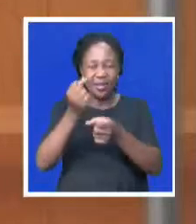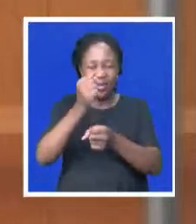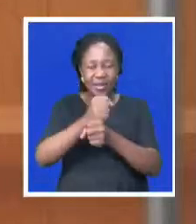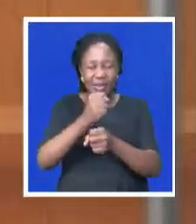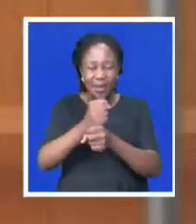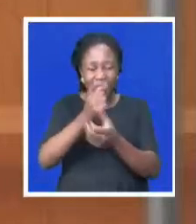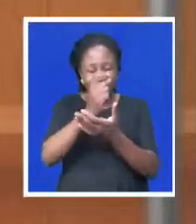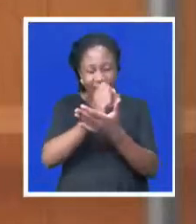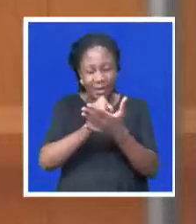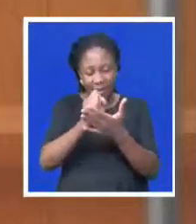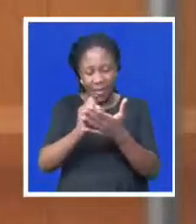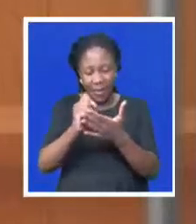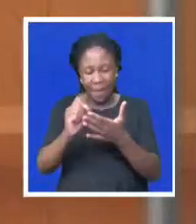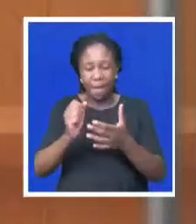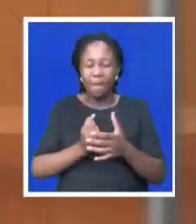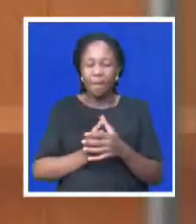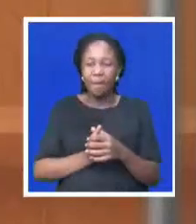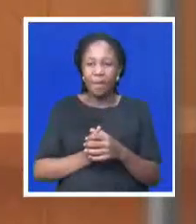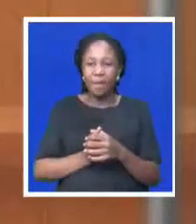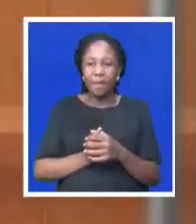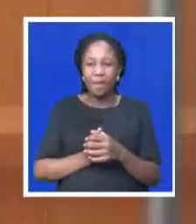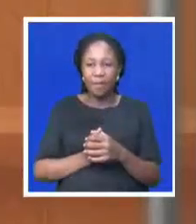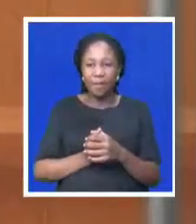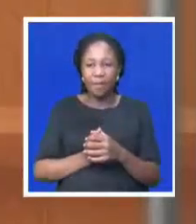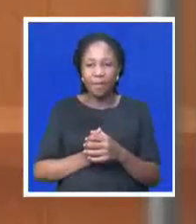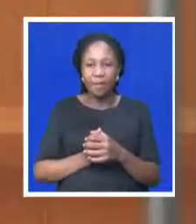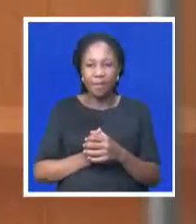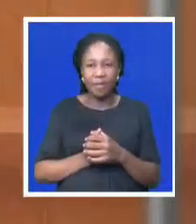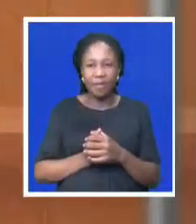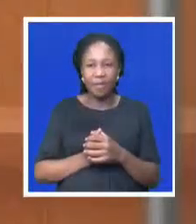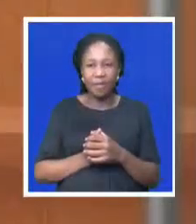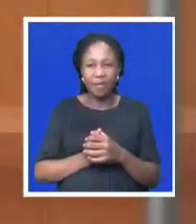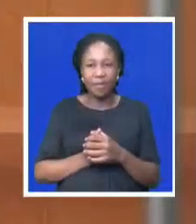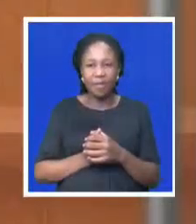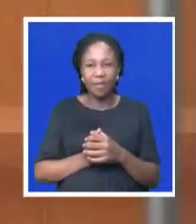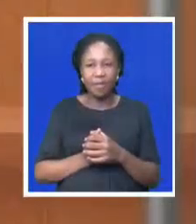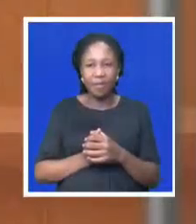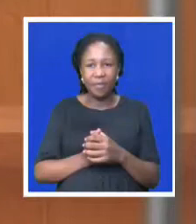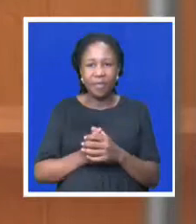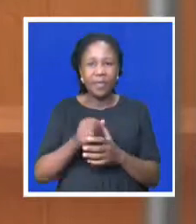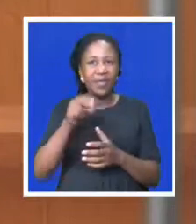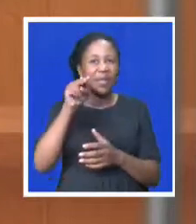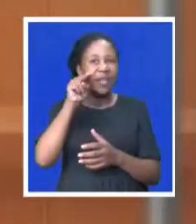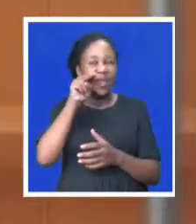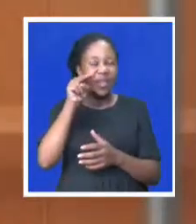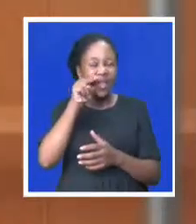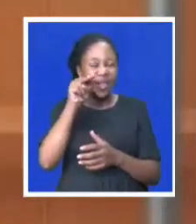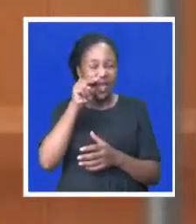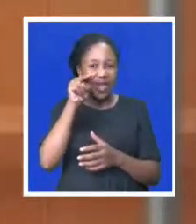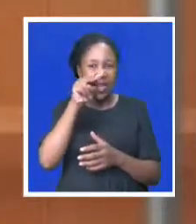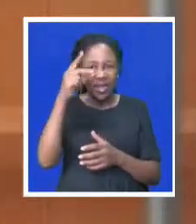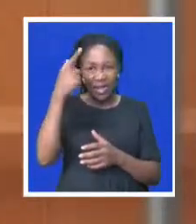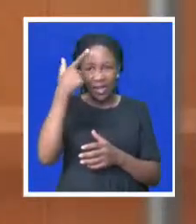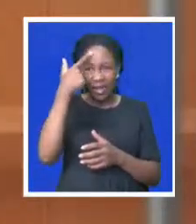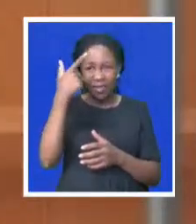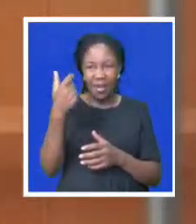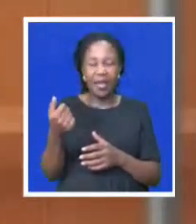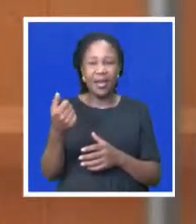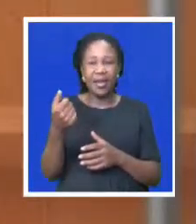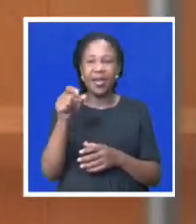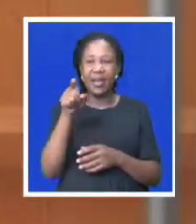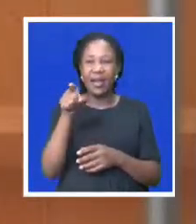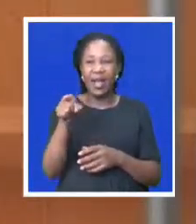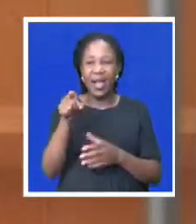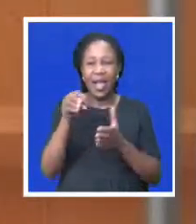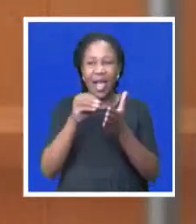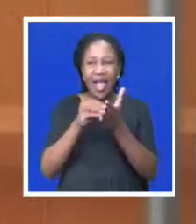that your characters are communicating. Make sure that there is inverted commas which shows that someone